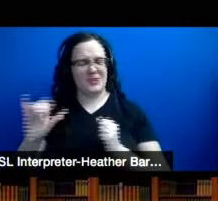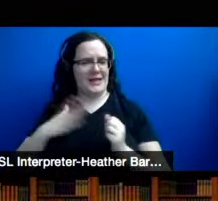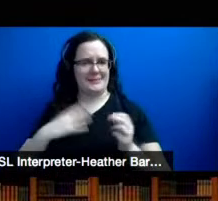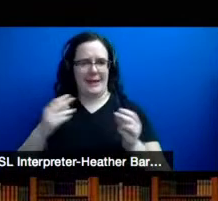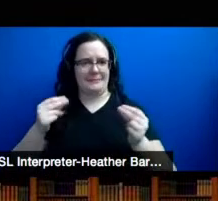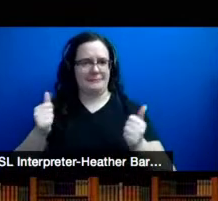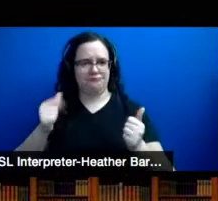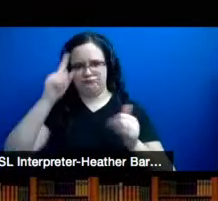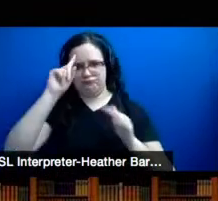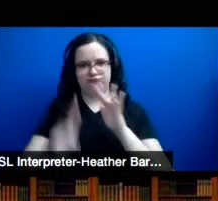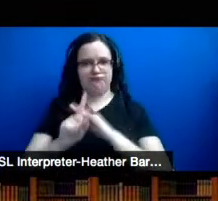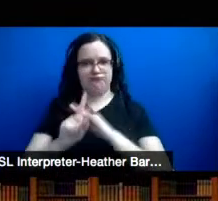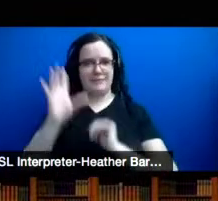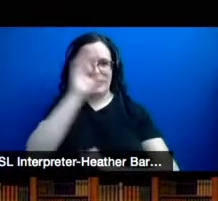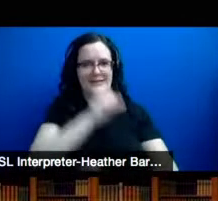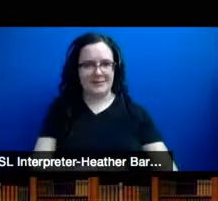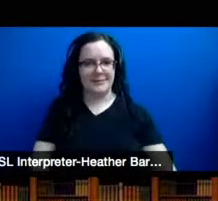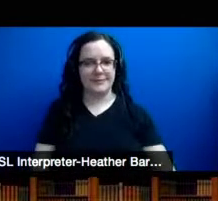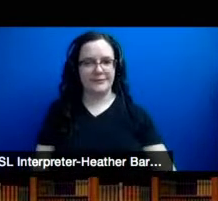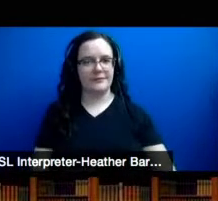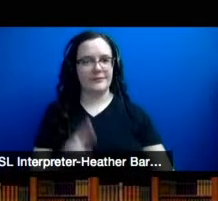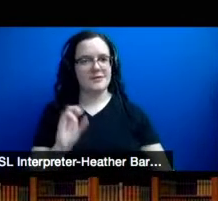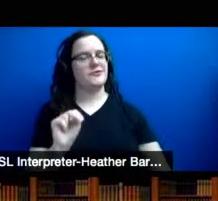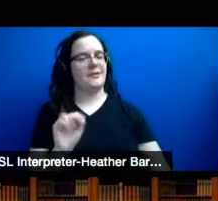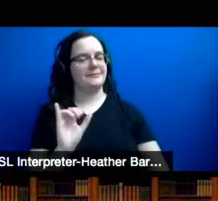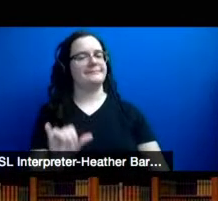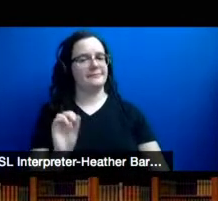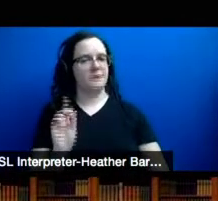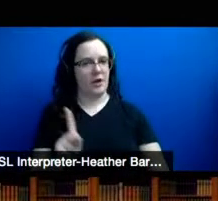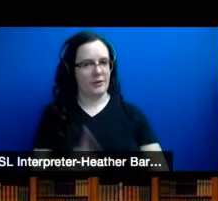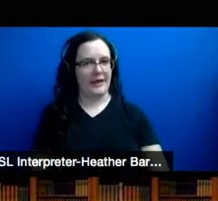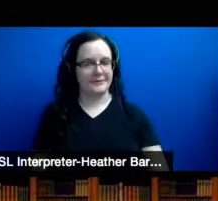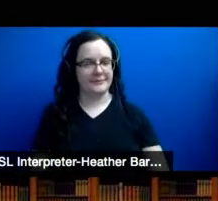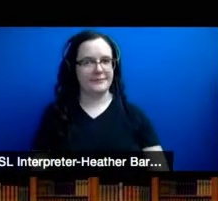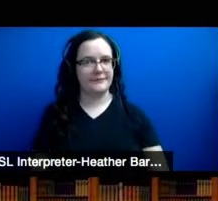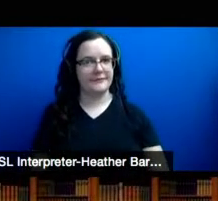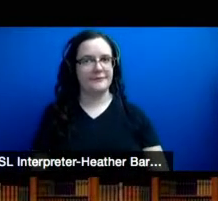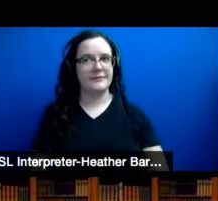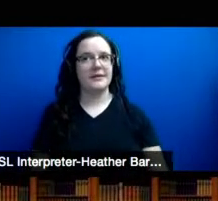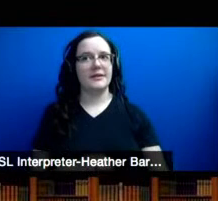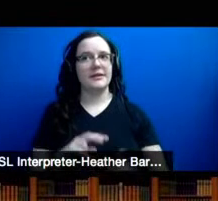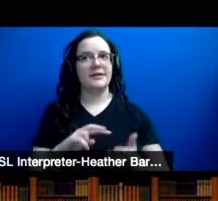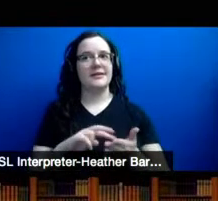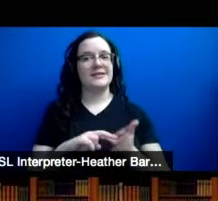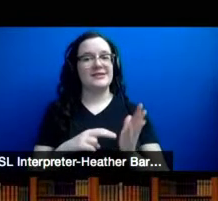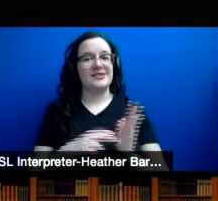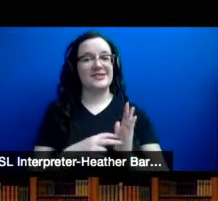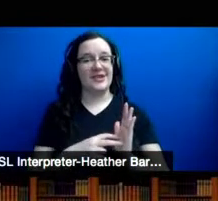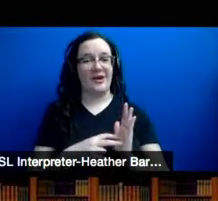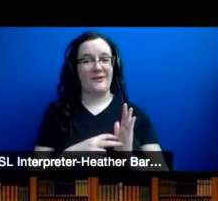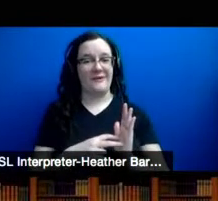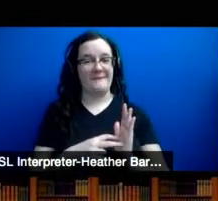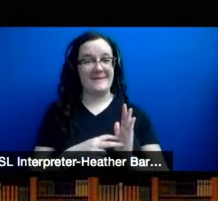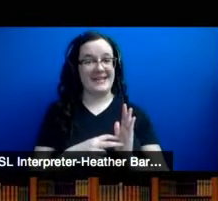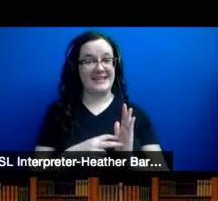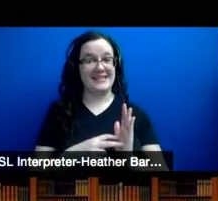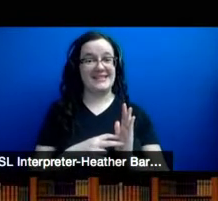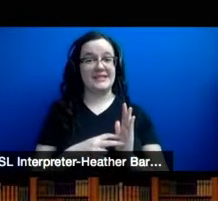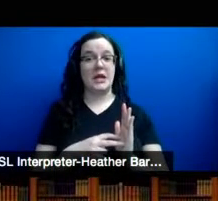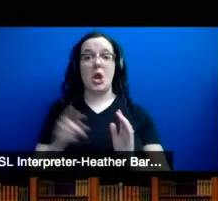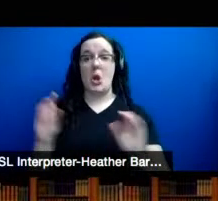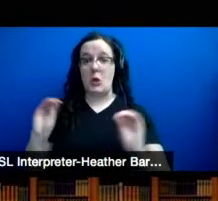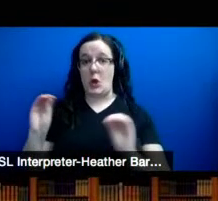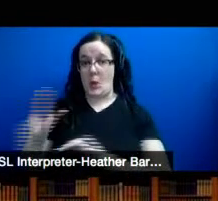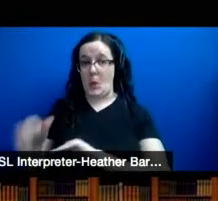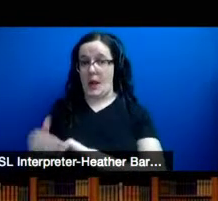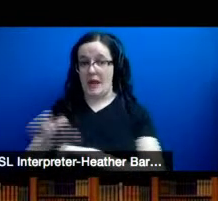of my head. Okay, so you probably would not make it by the end of the season if this night work doesn't